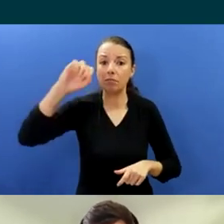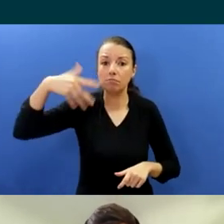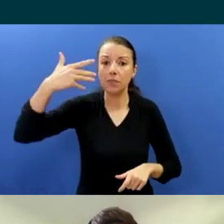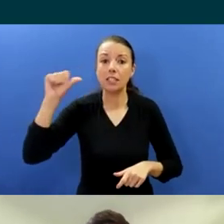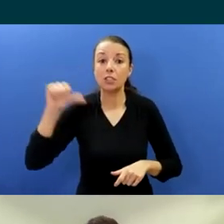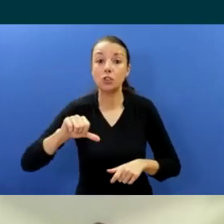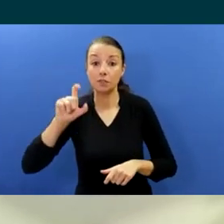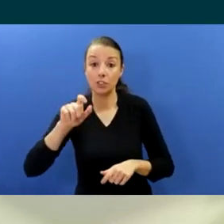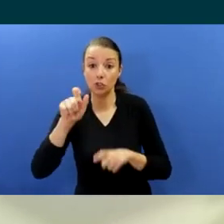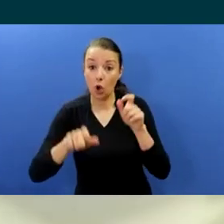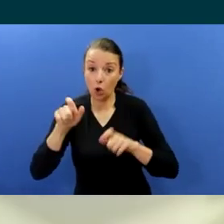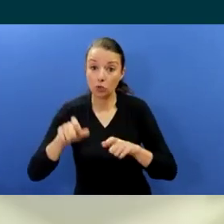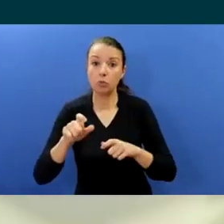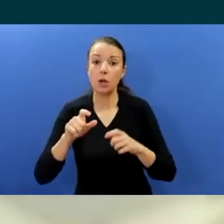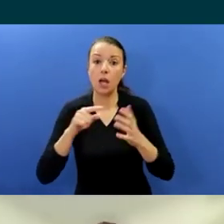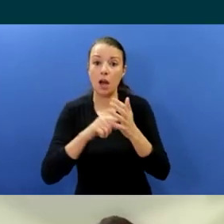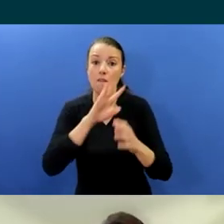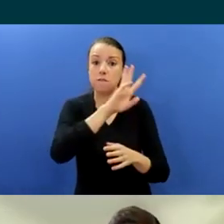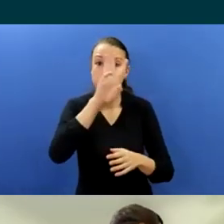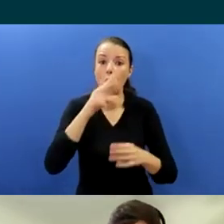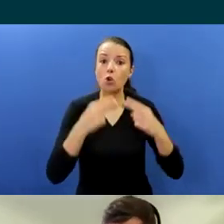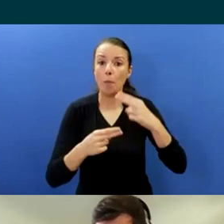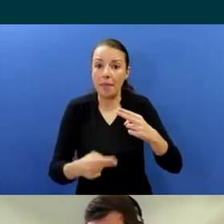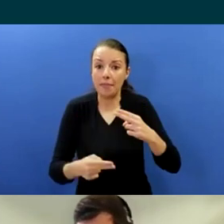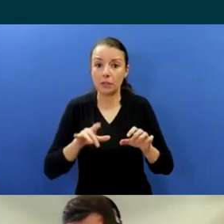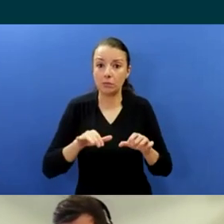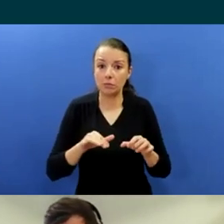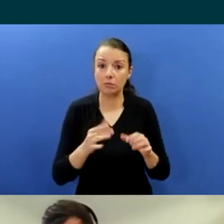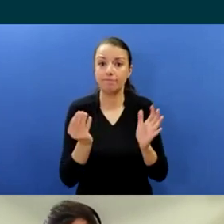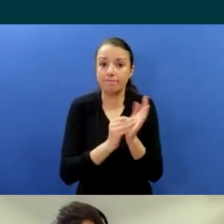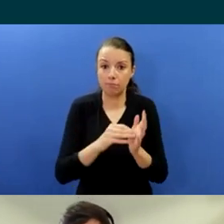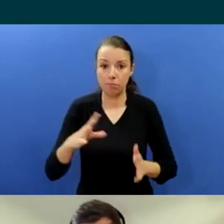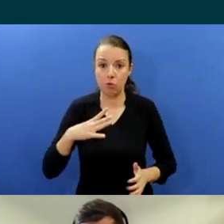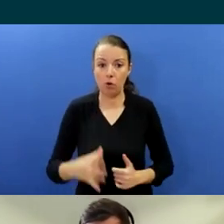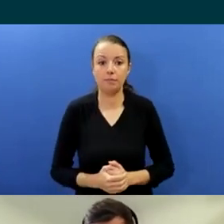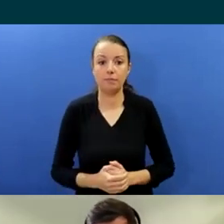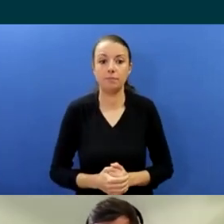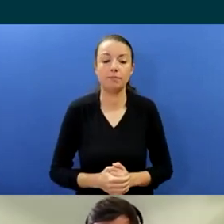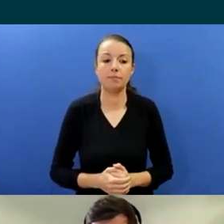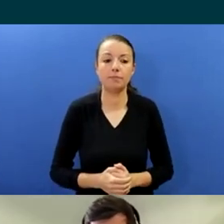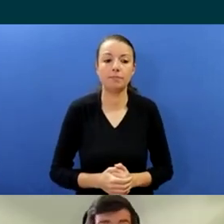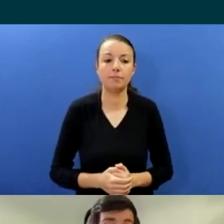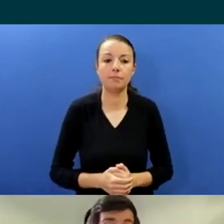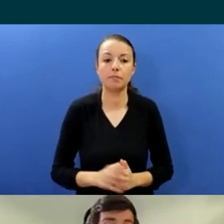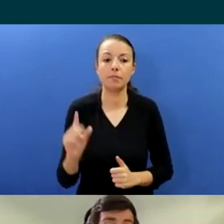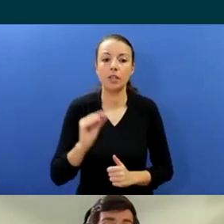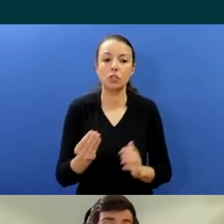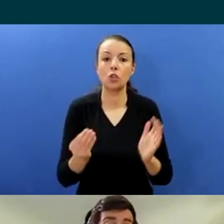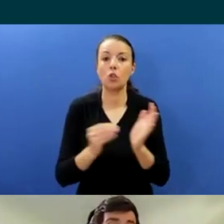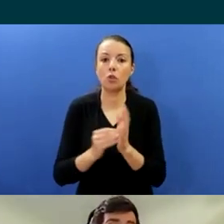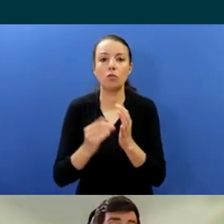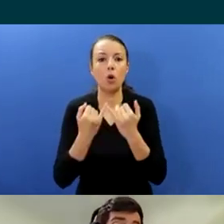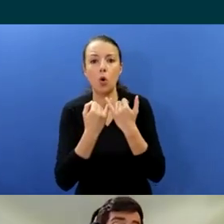180 comments. And in addition, there were walk-ins in retirement centers where